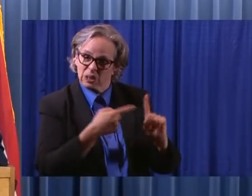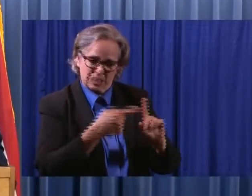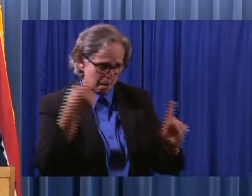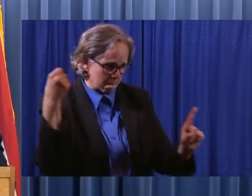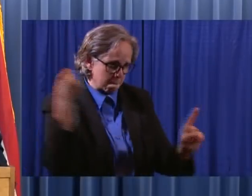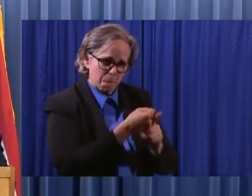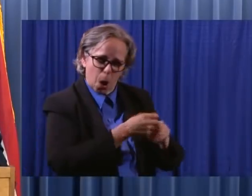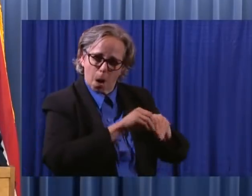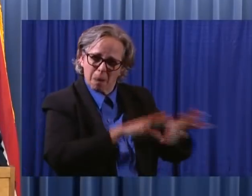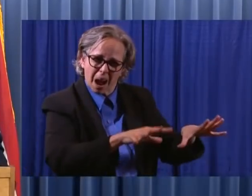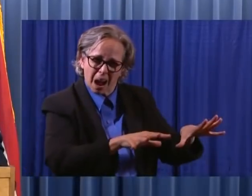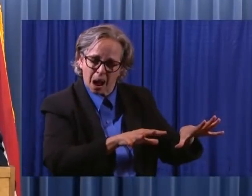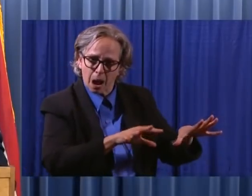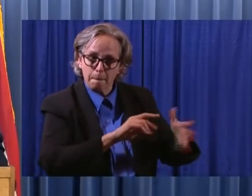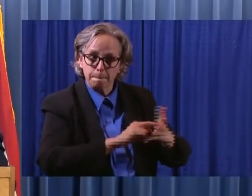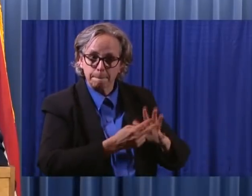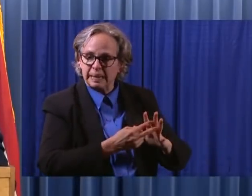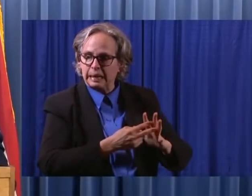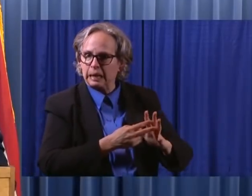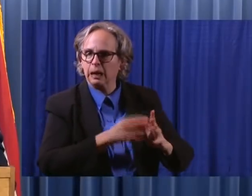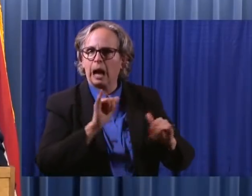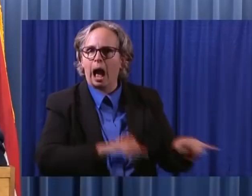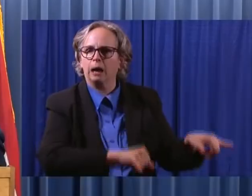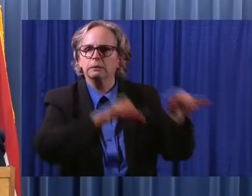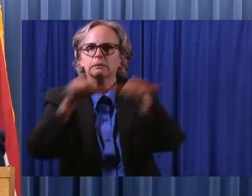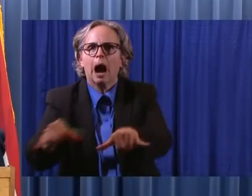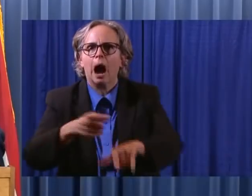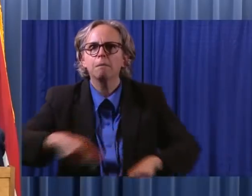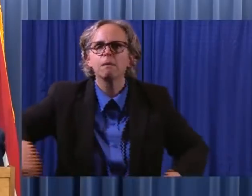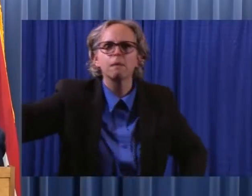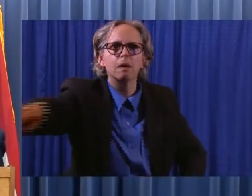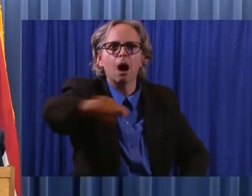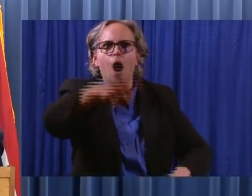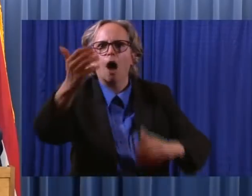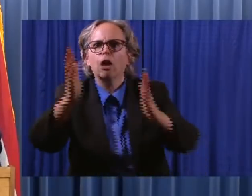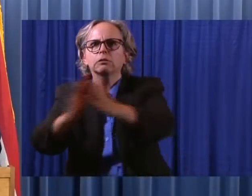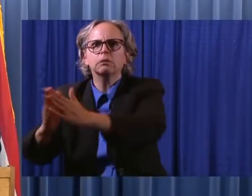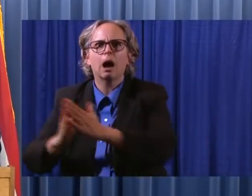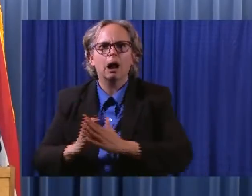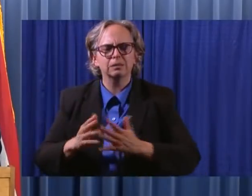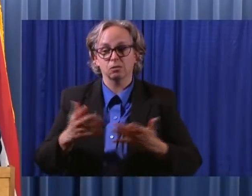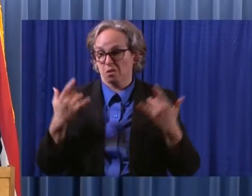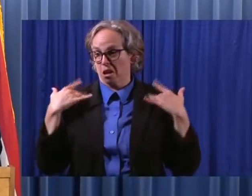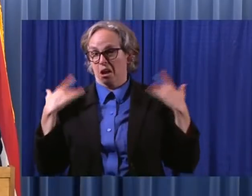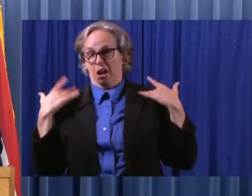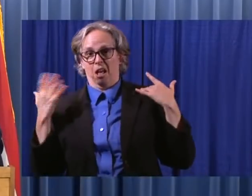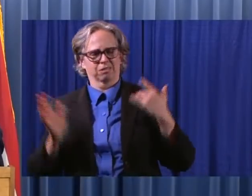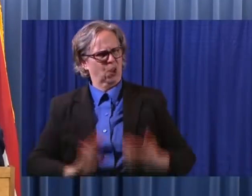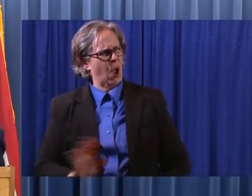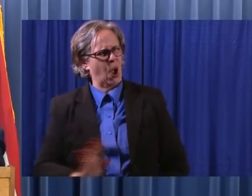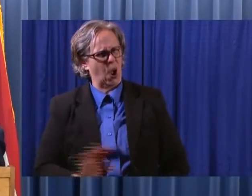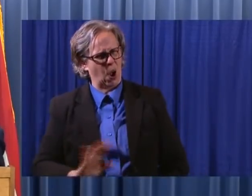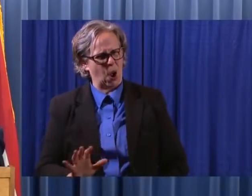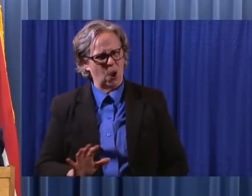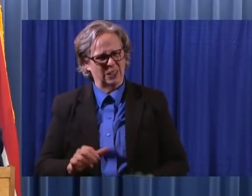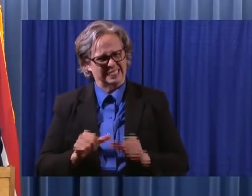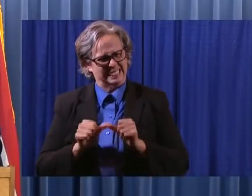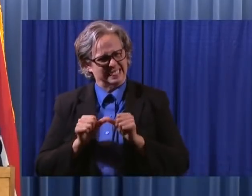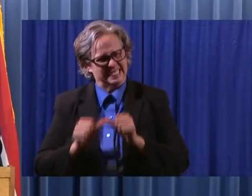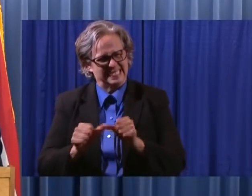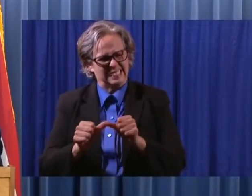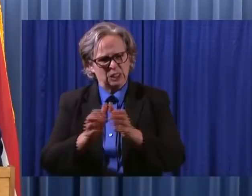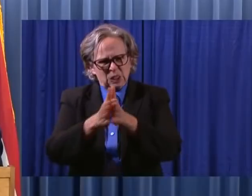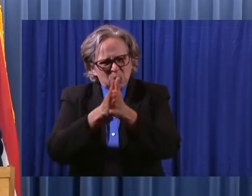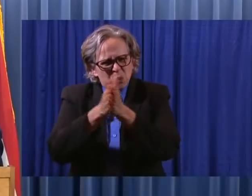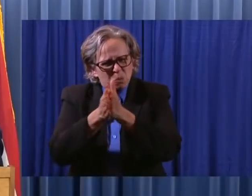But you can't let your guard down. This virus is still in the community. We still need to be sure that we're practicing all the safe measures. And if we